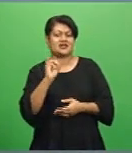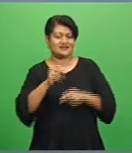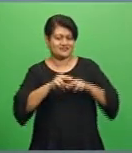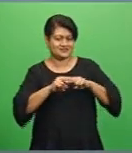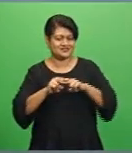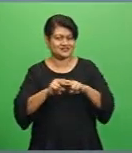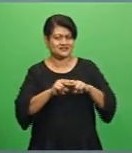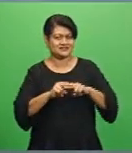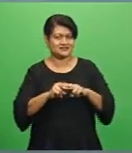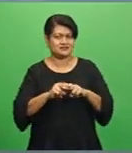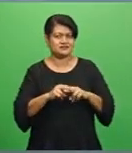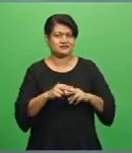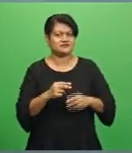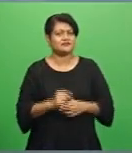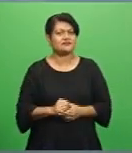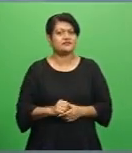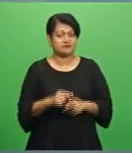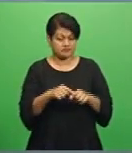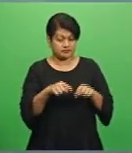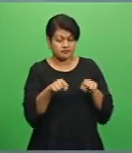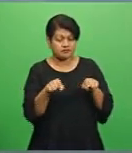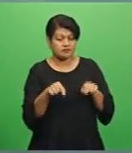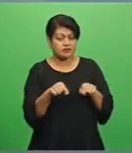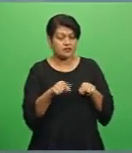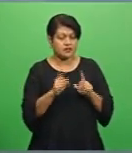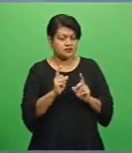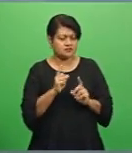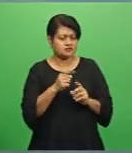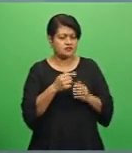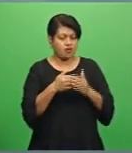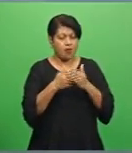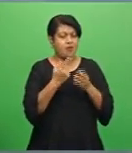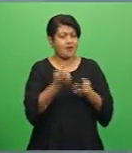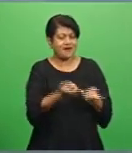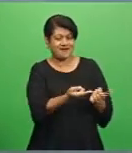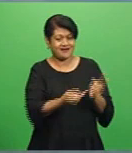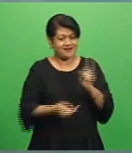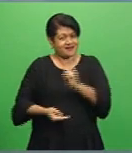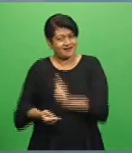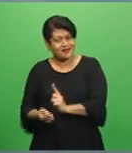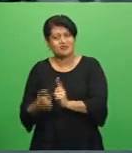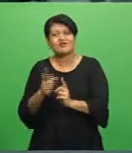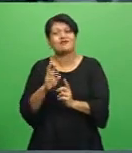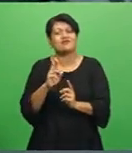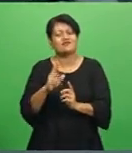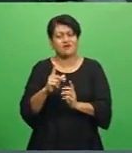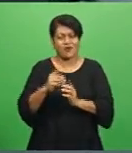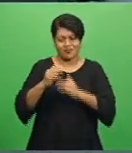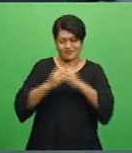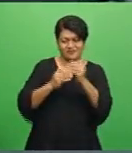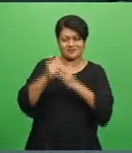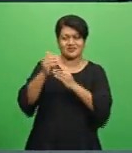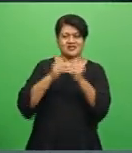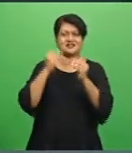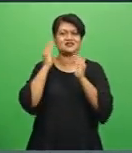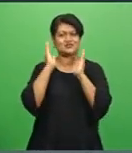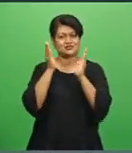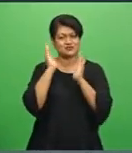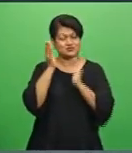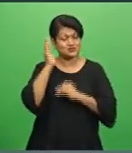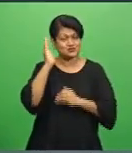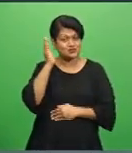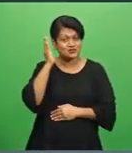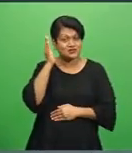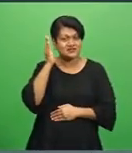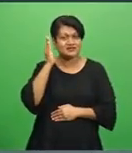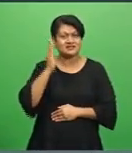ADF personnel are scheduled to build the temporary school facility for Ngaloa Island Primary School before the move to mainland